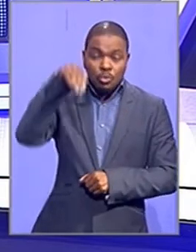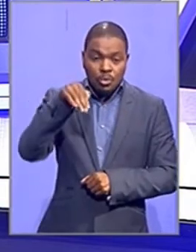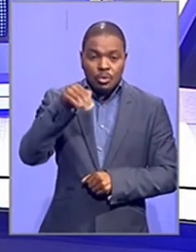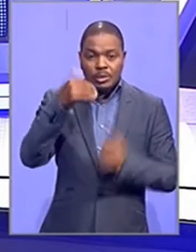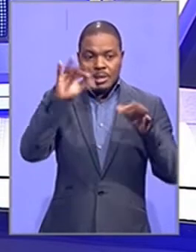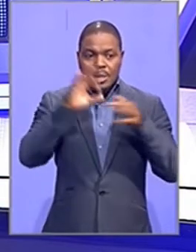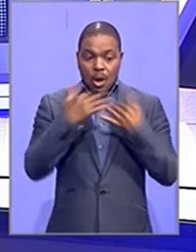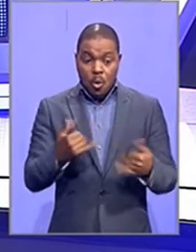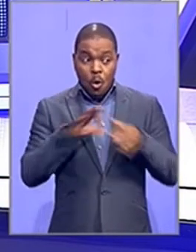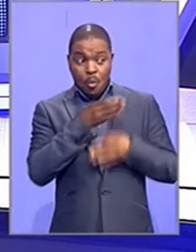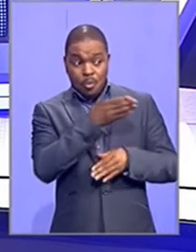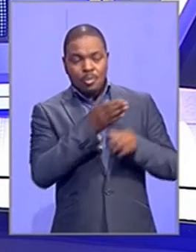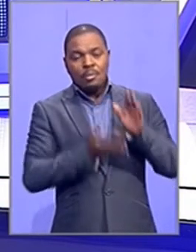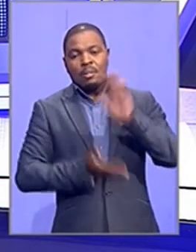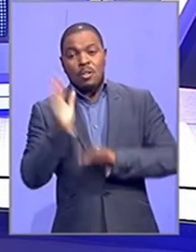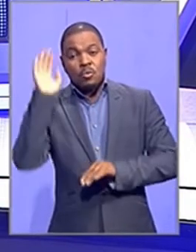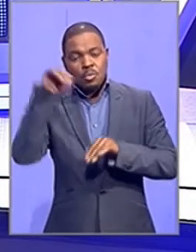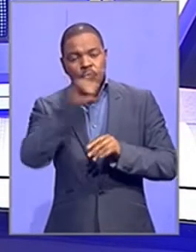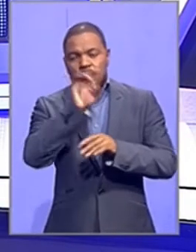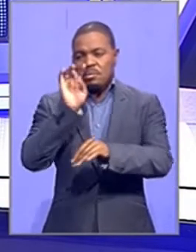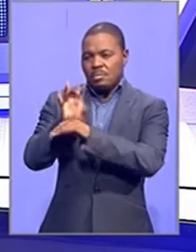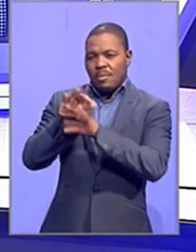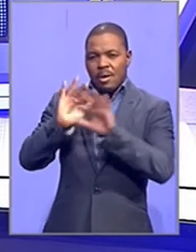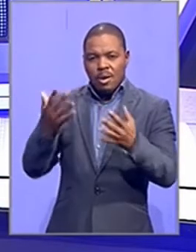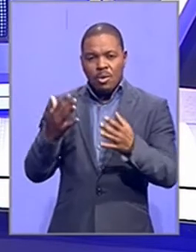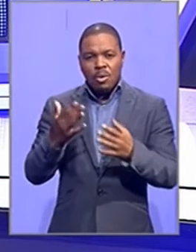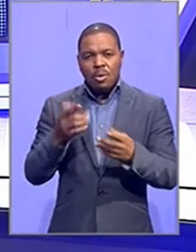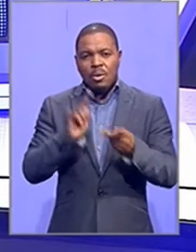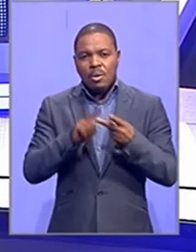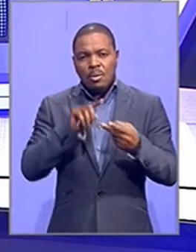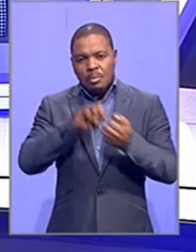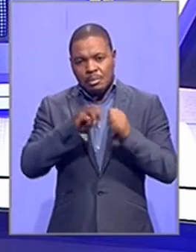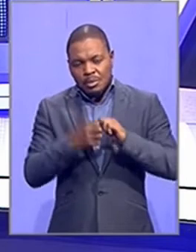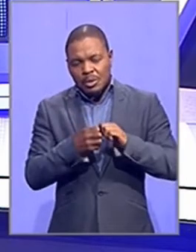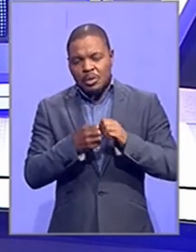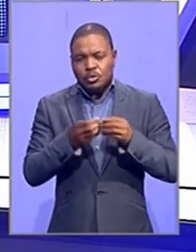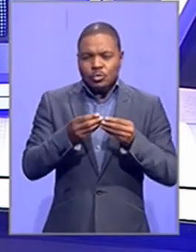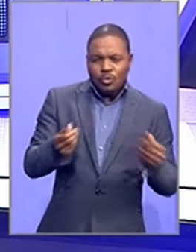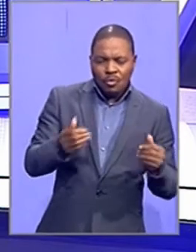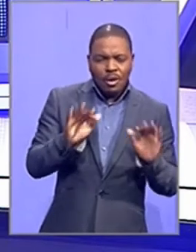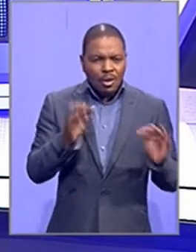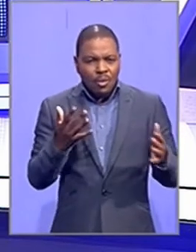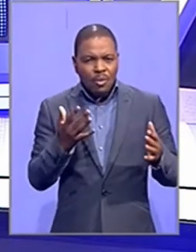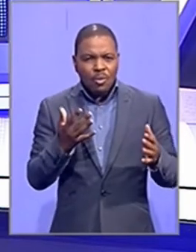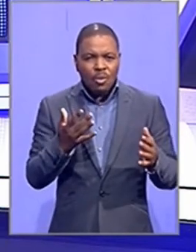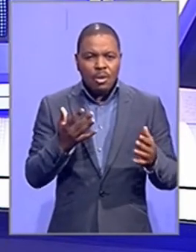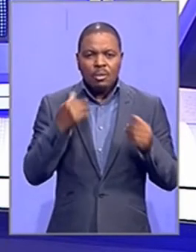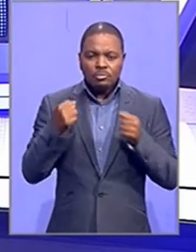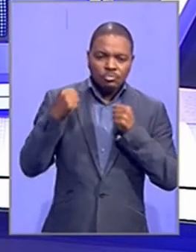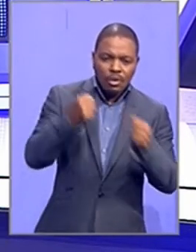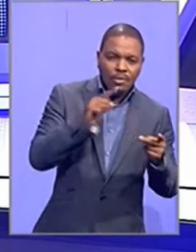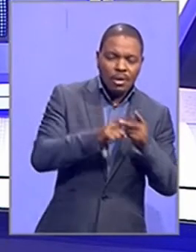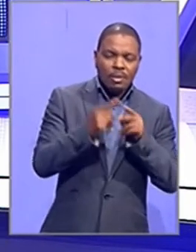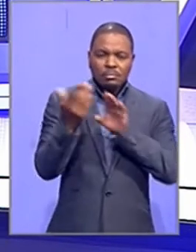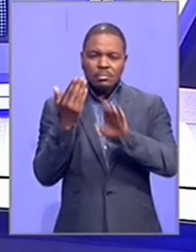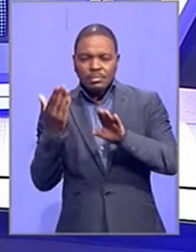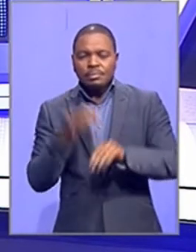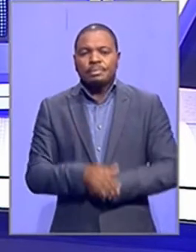ba le ko magaeng ga jana o ka ba khakolla ka goreng go tila mathata a ileng gore a nna gona magareng ga bakgweetsi le batlhankela ba